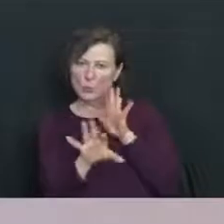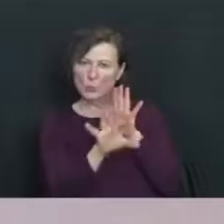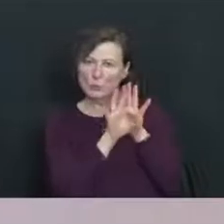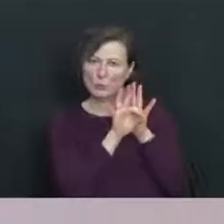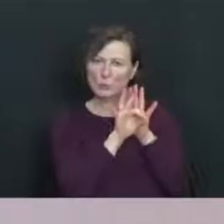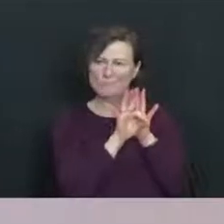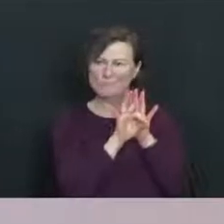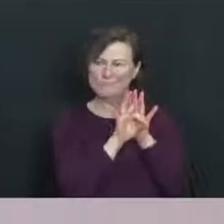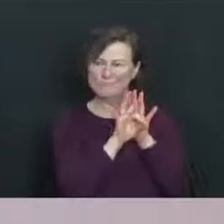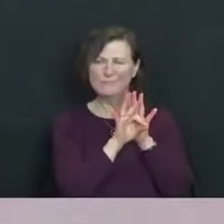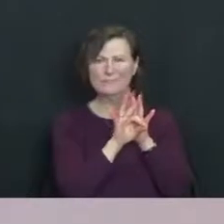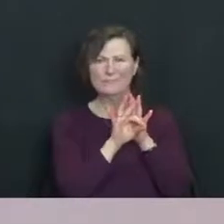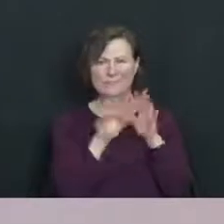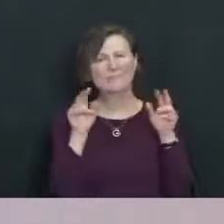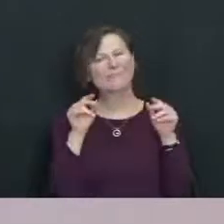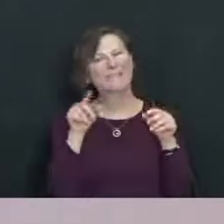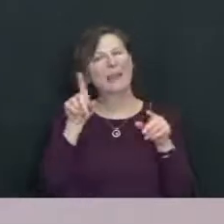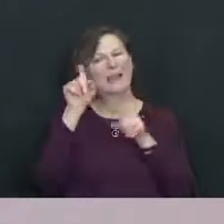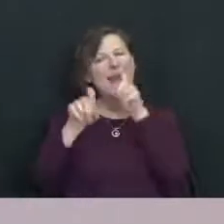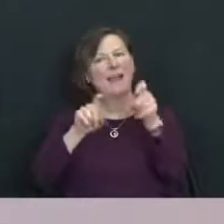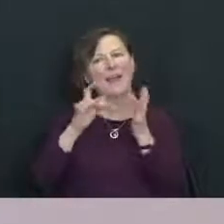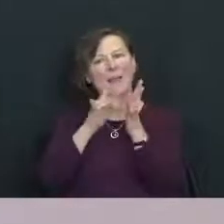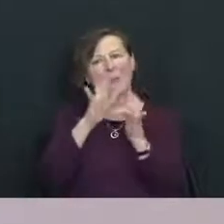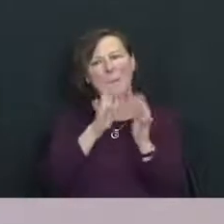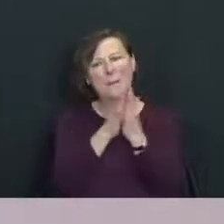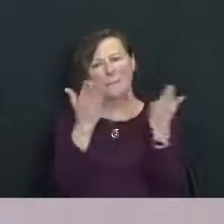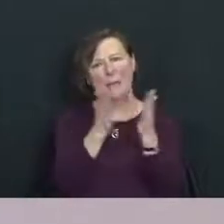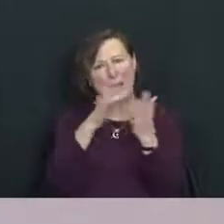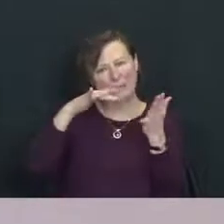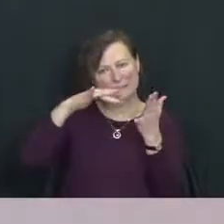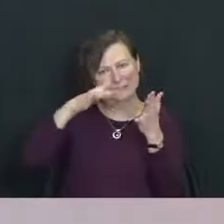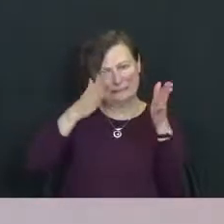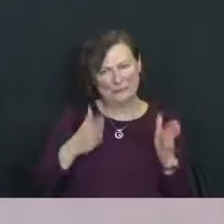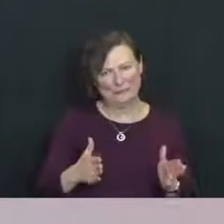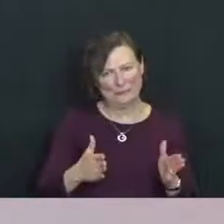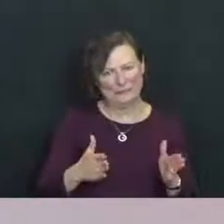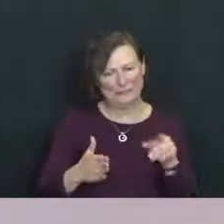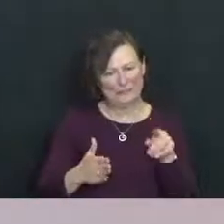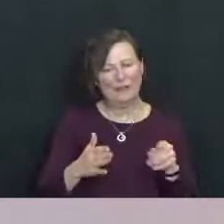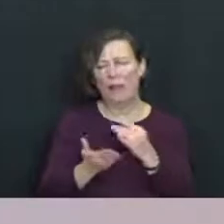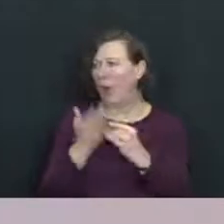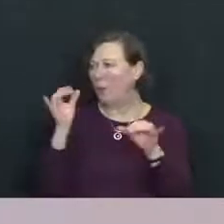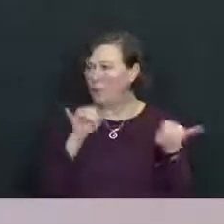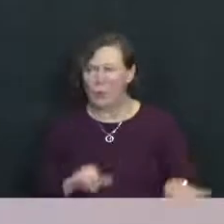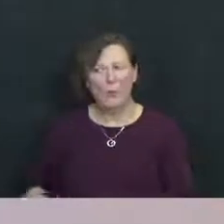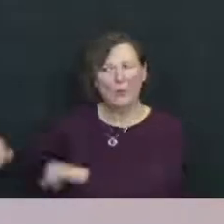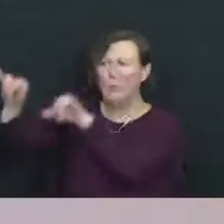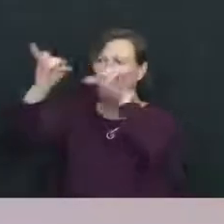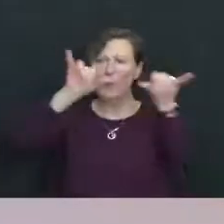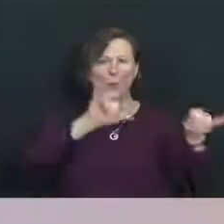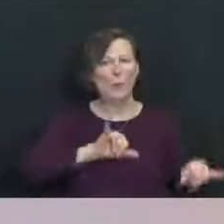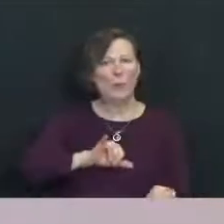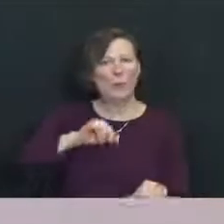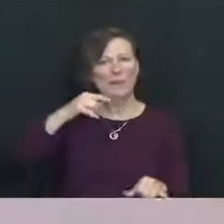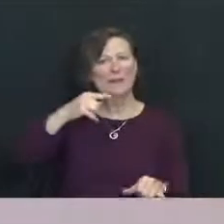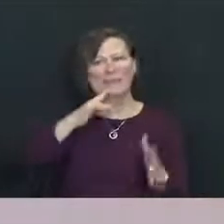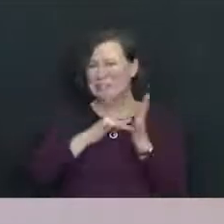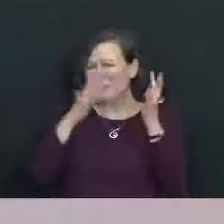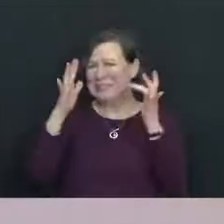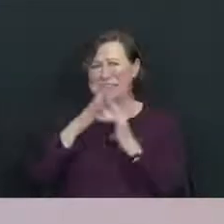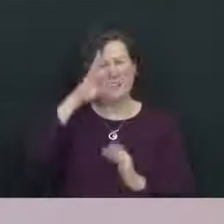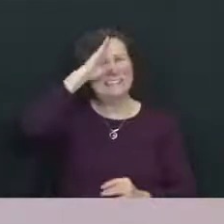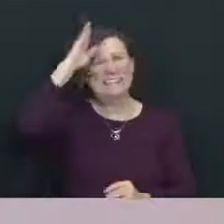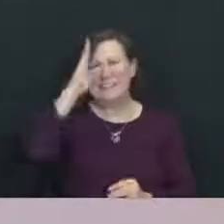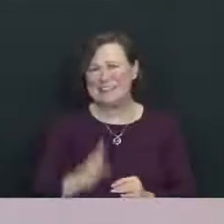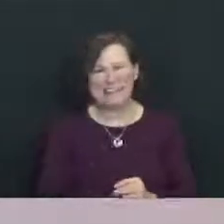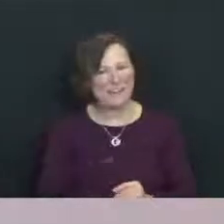Well, check in with the Bible scholars on that one. And they almost unanimously conclude Jesus never said such